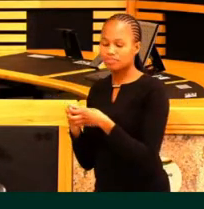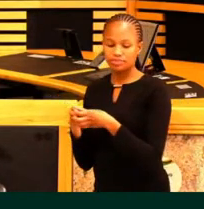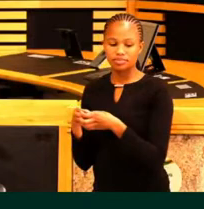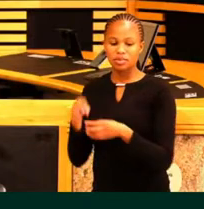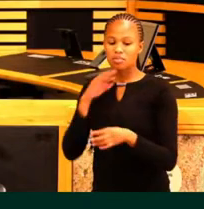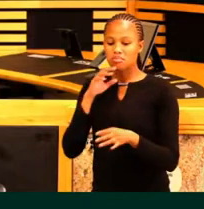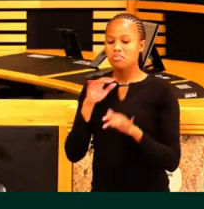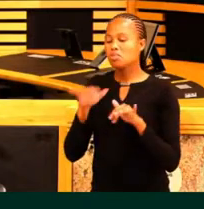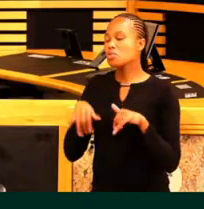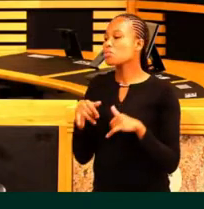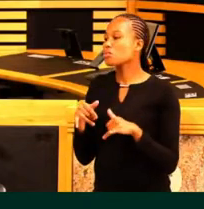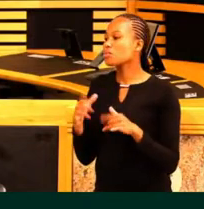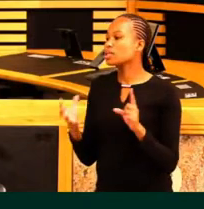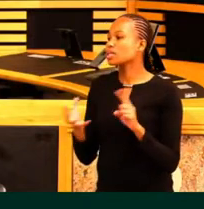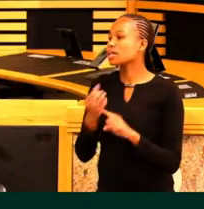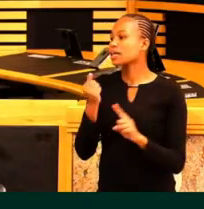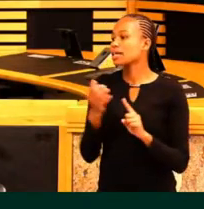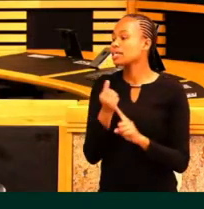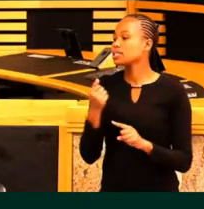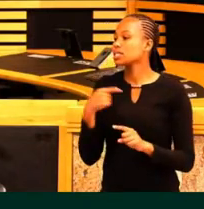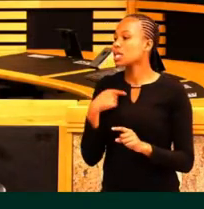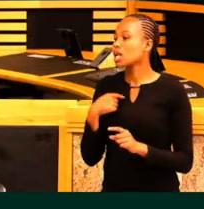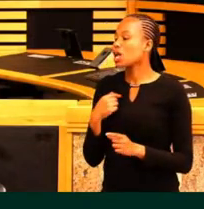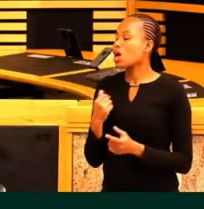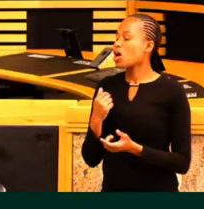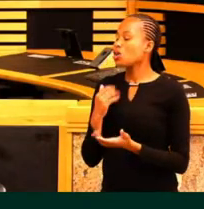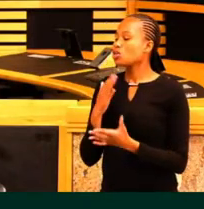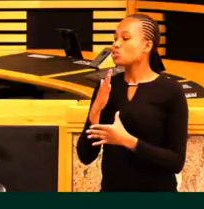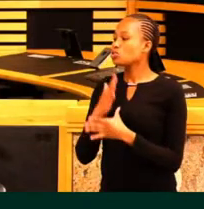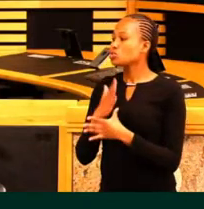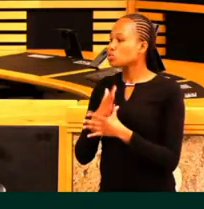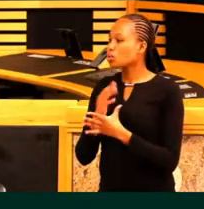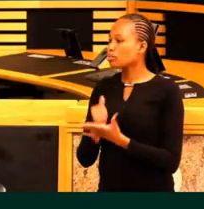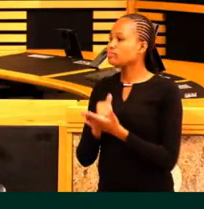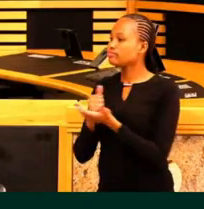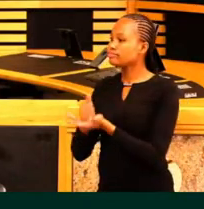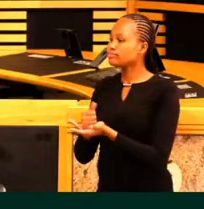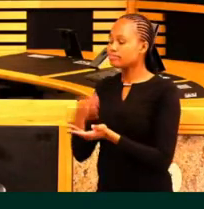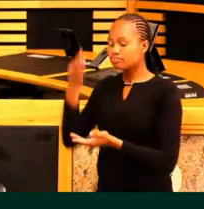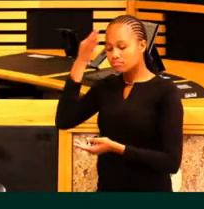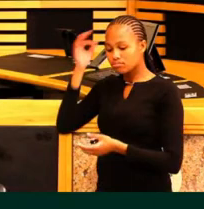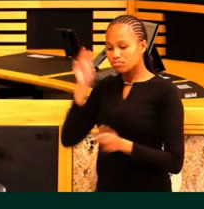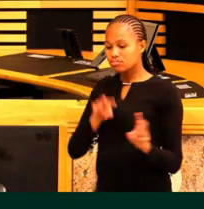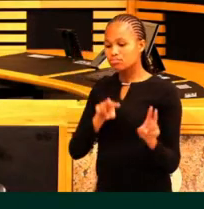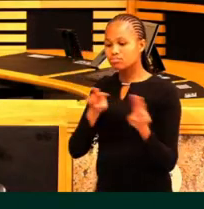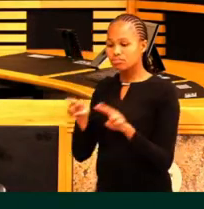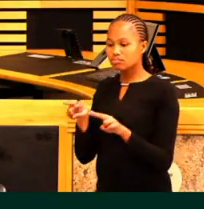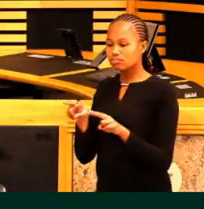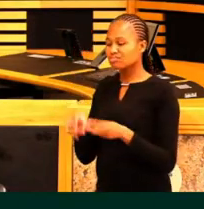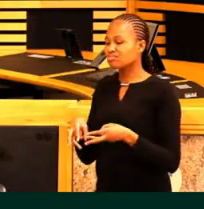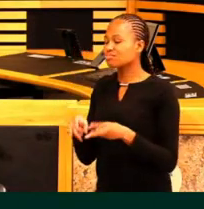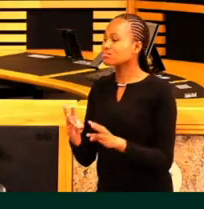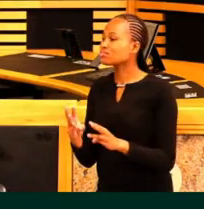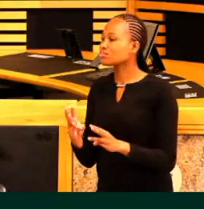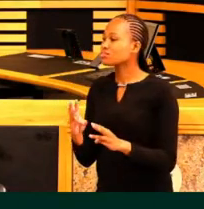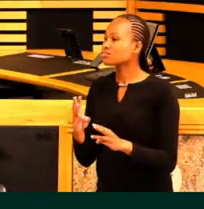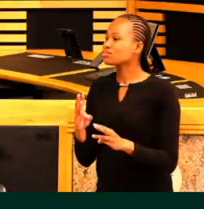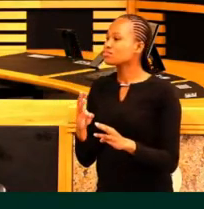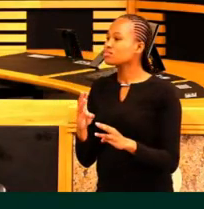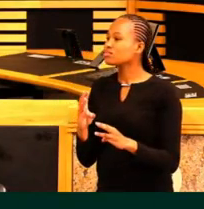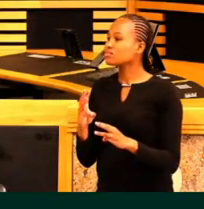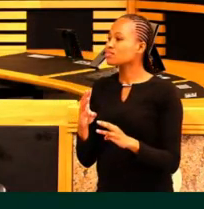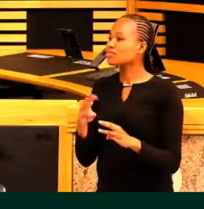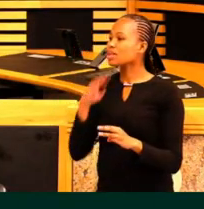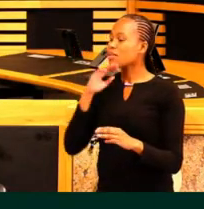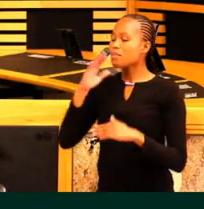waiters Cashers and Shop assistants the government is looking at you to clean the streets lay bricks on construction on construction